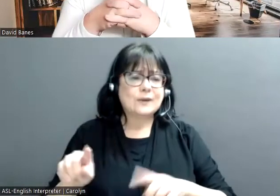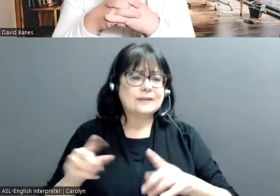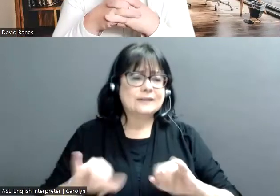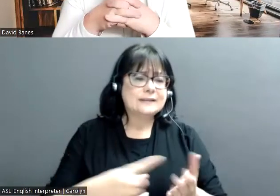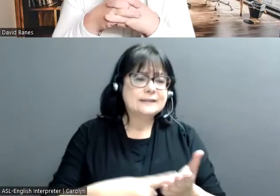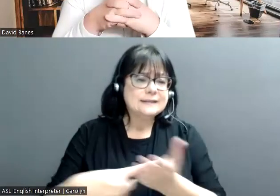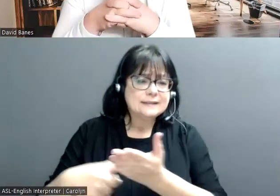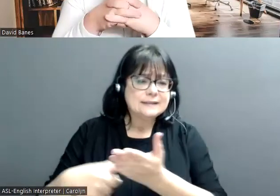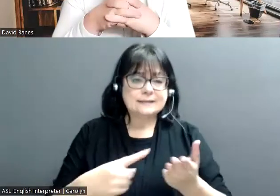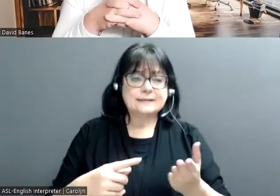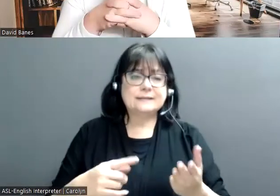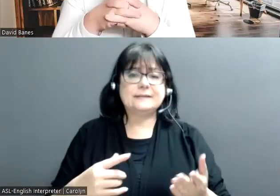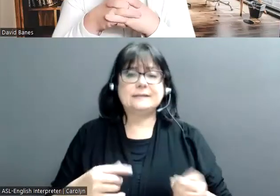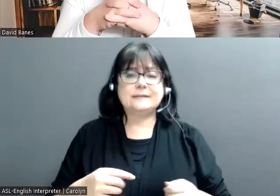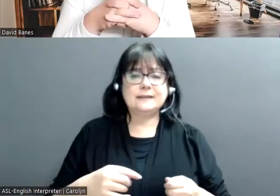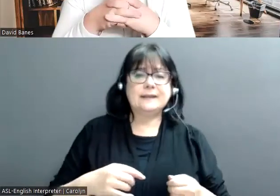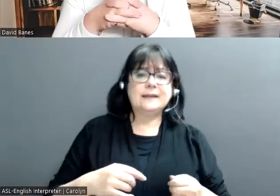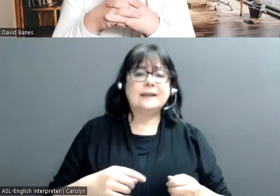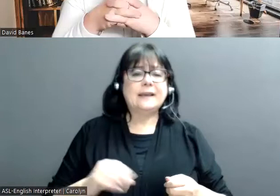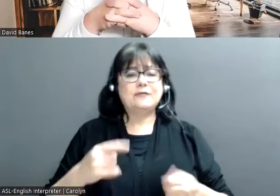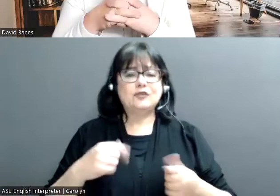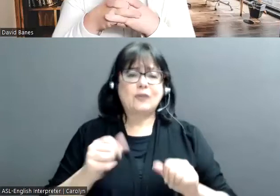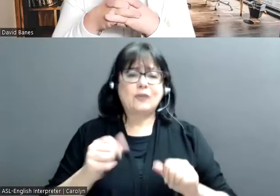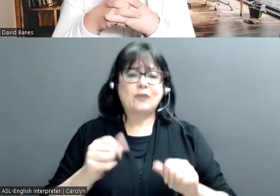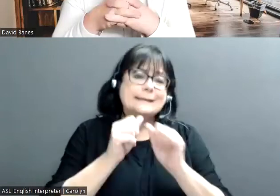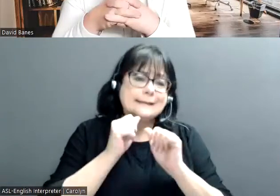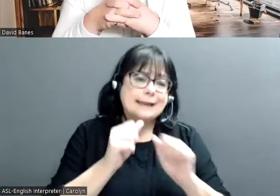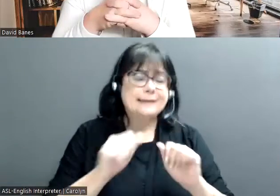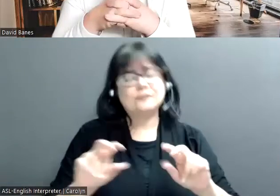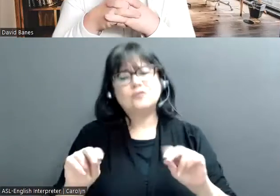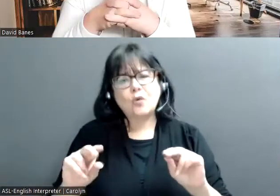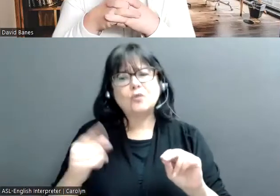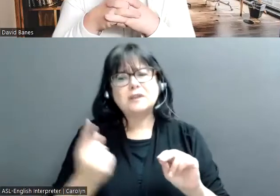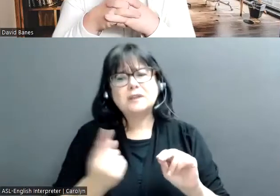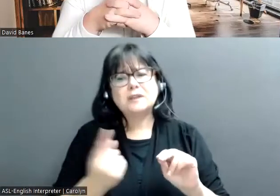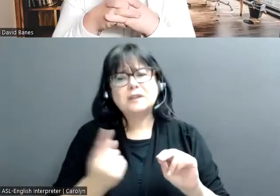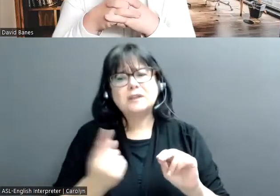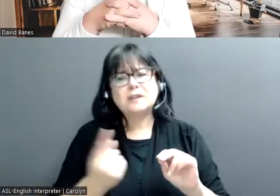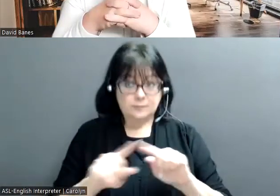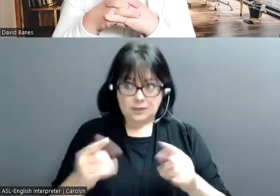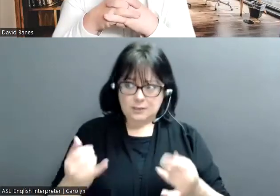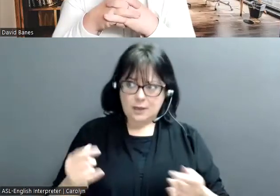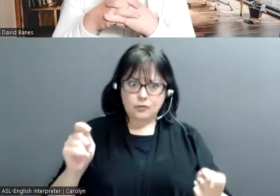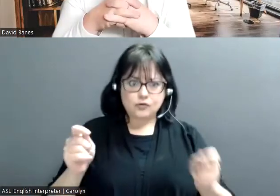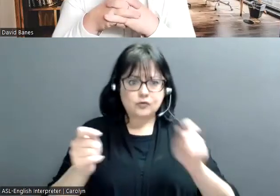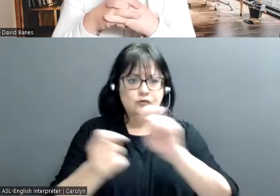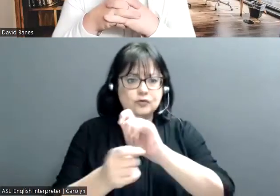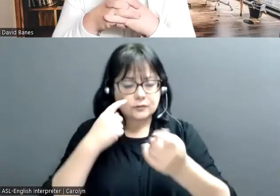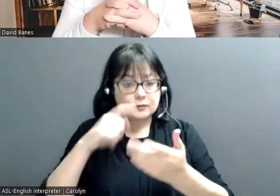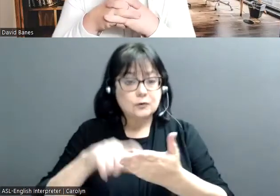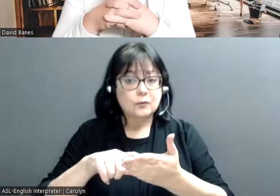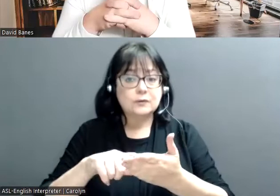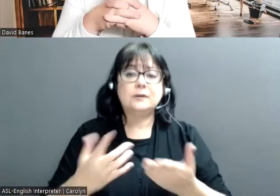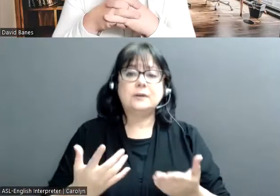and a little bit Pollyanna-ish to say that it's not. But I do think that we're seeing a bit of a transformation, and that people are less concerned about having to